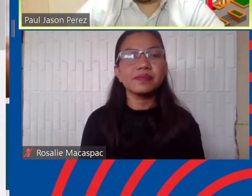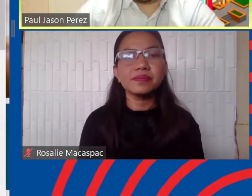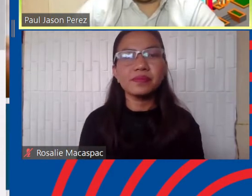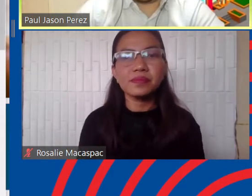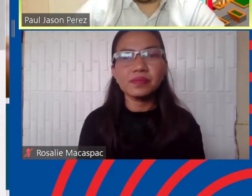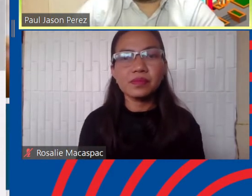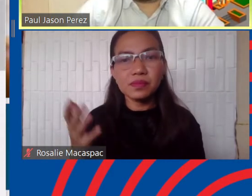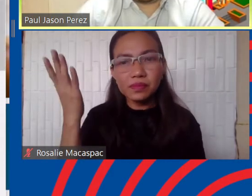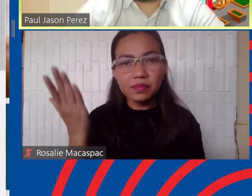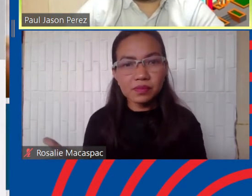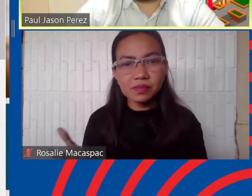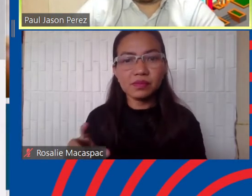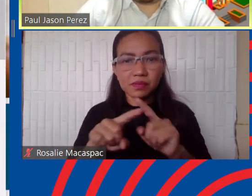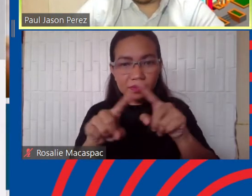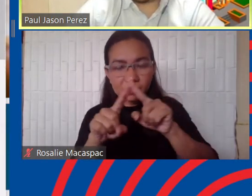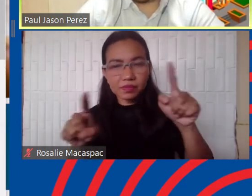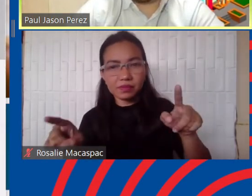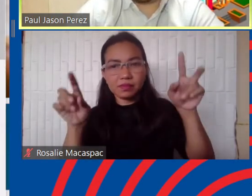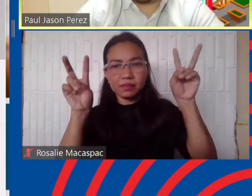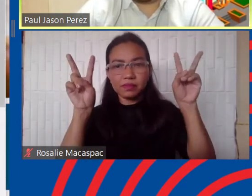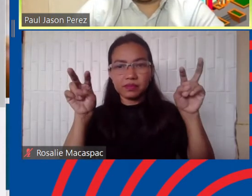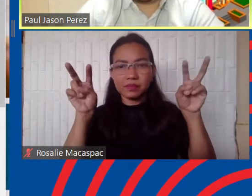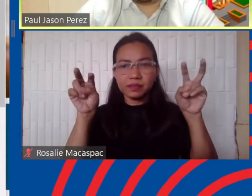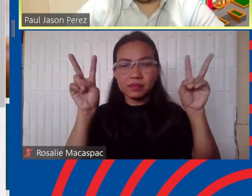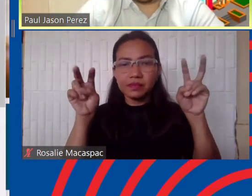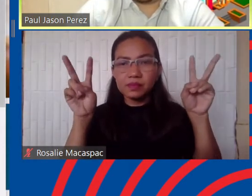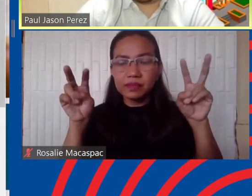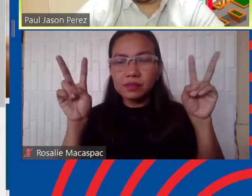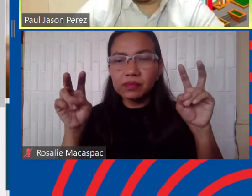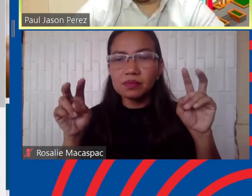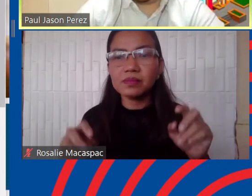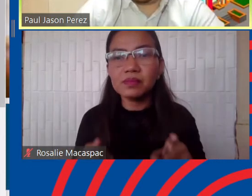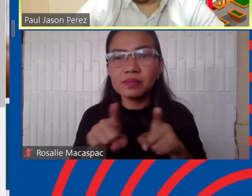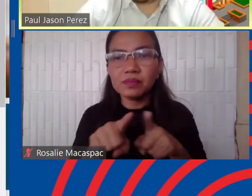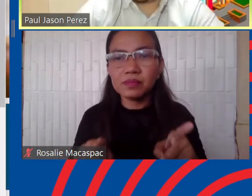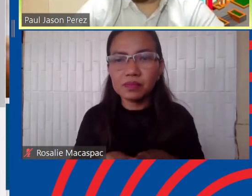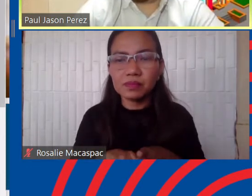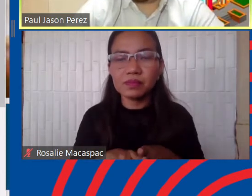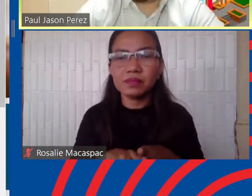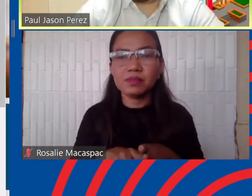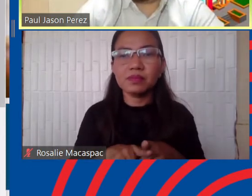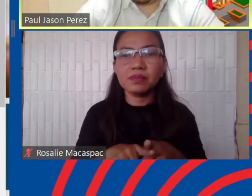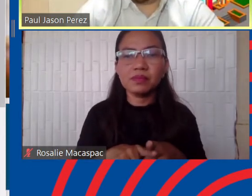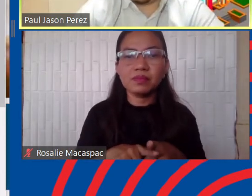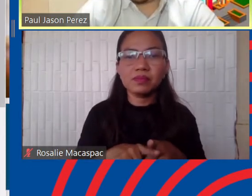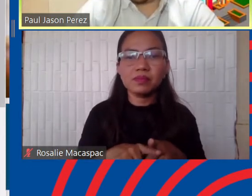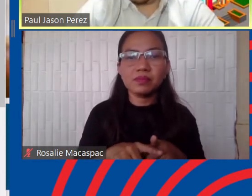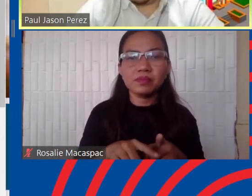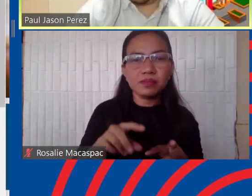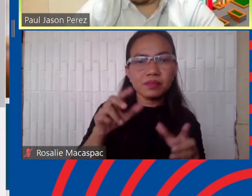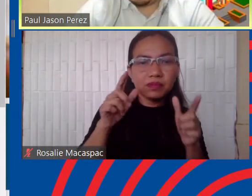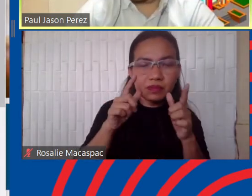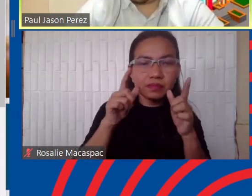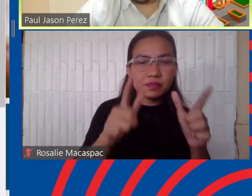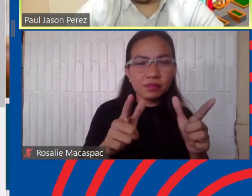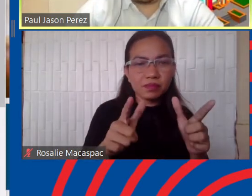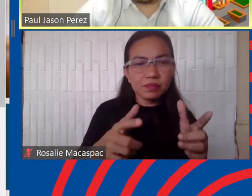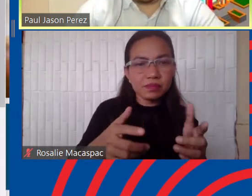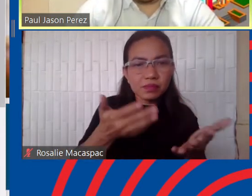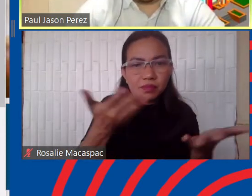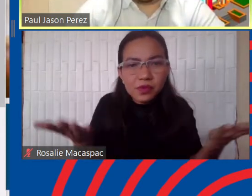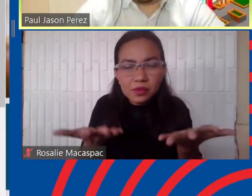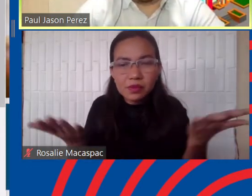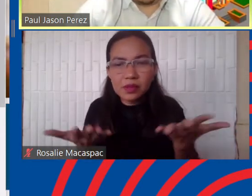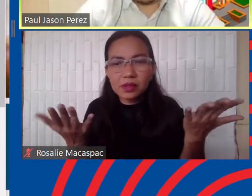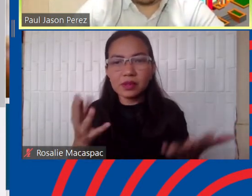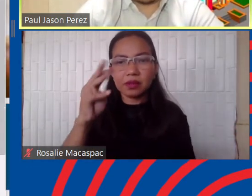across different topics. You can also filter it by location in the map,